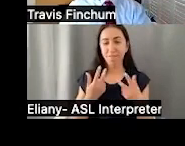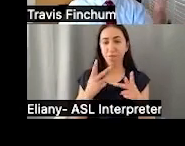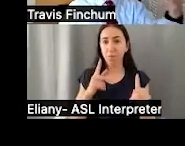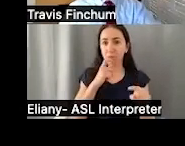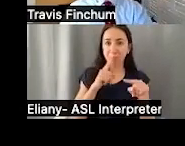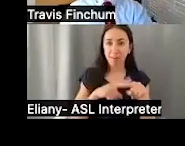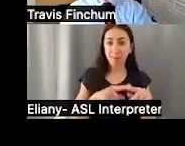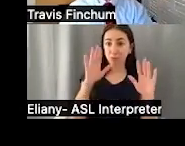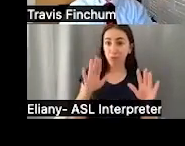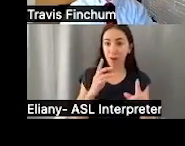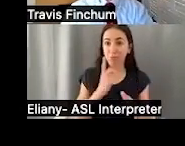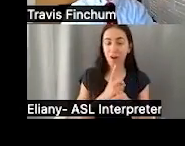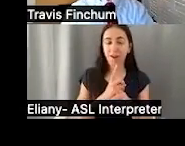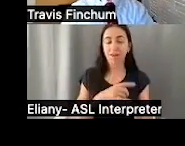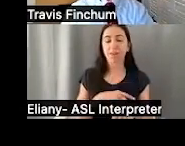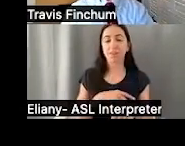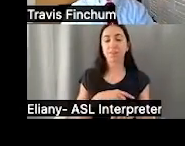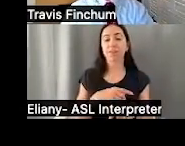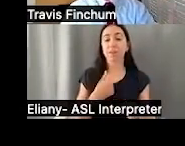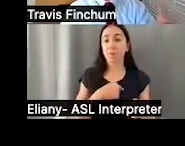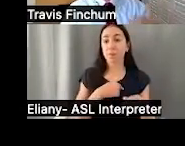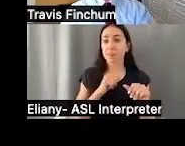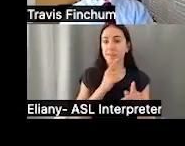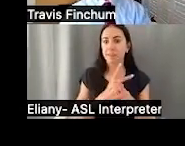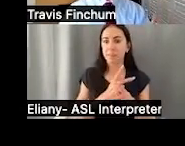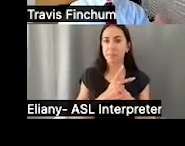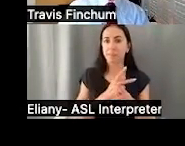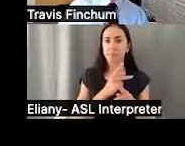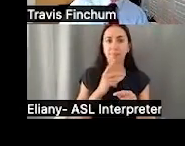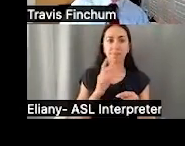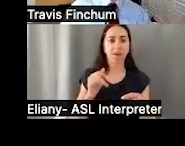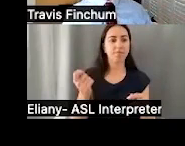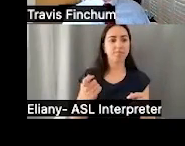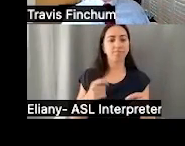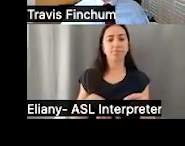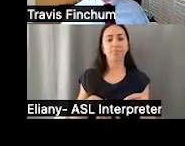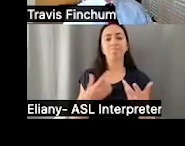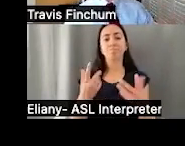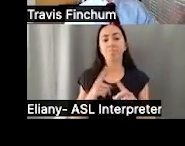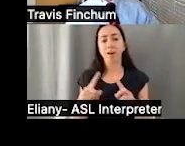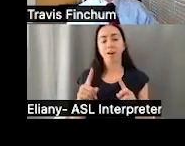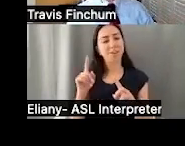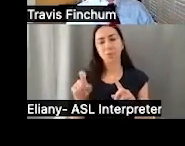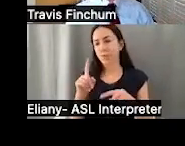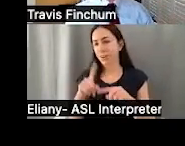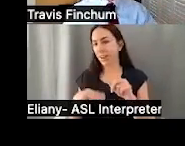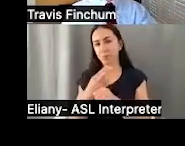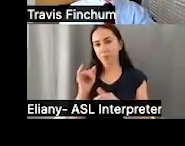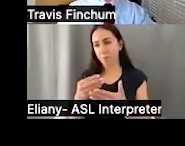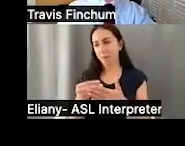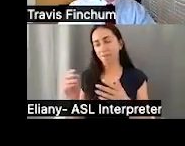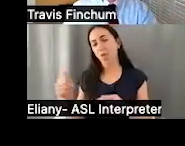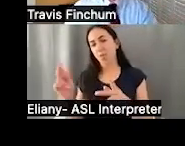great, doesn't it? And we can keep the government benefit in place. Disadvantages are we can't use the money for others, so there's some kind